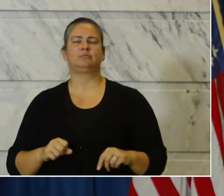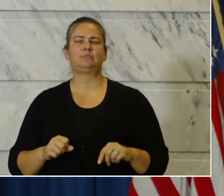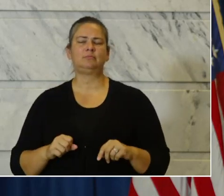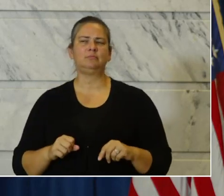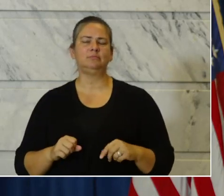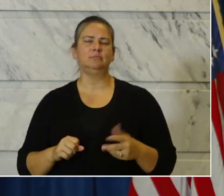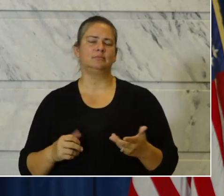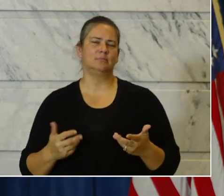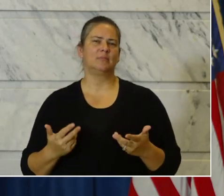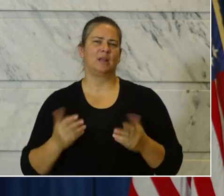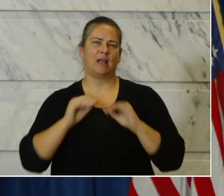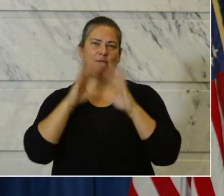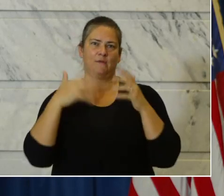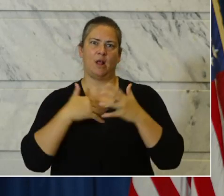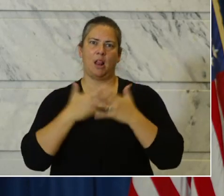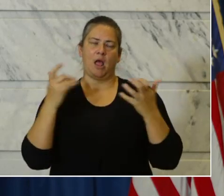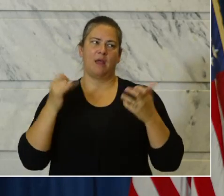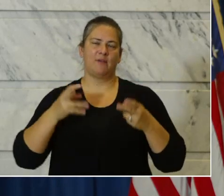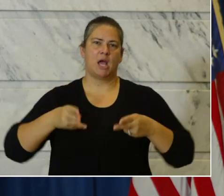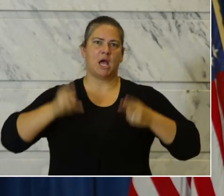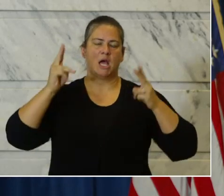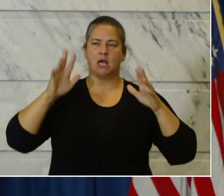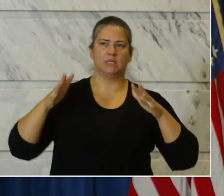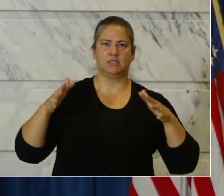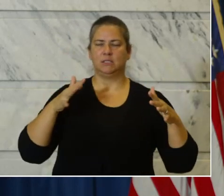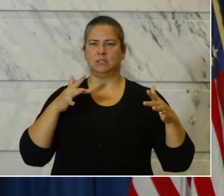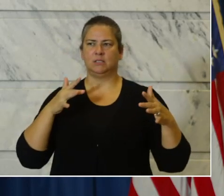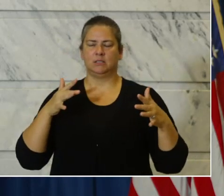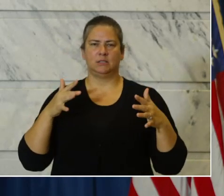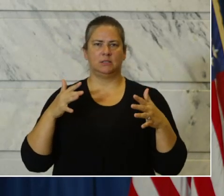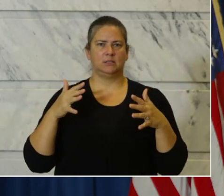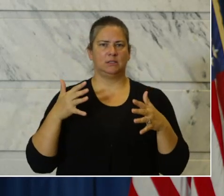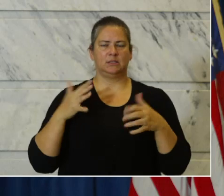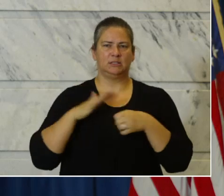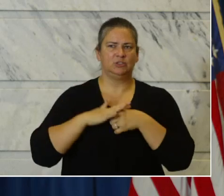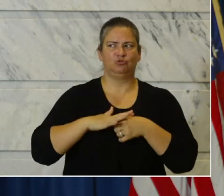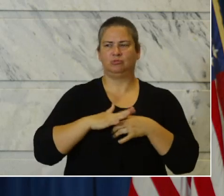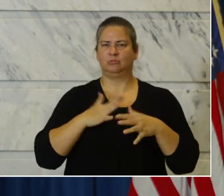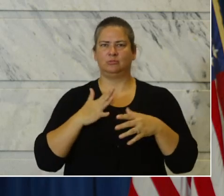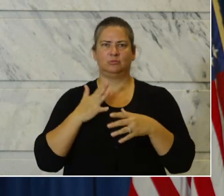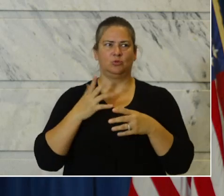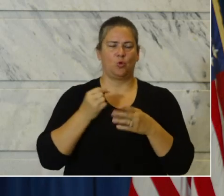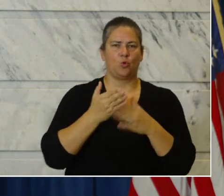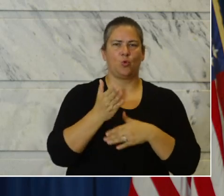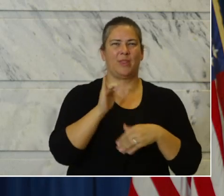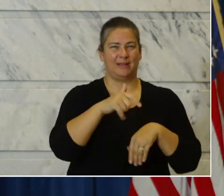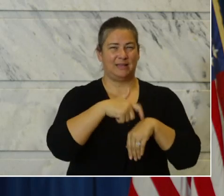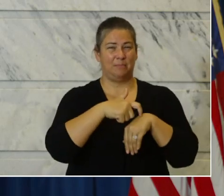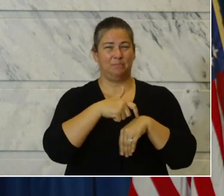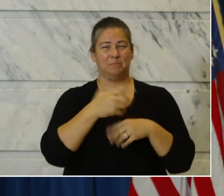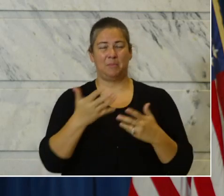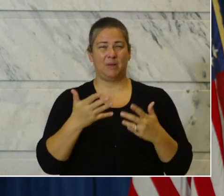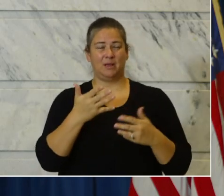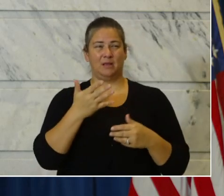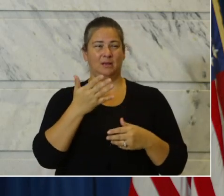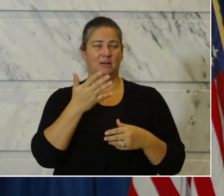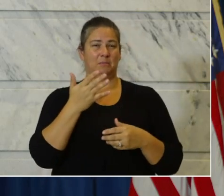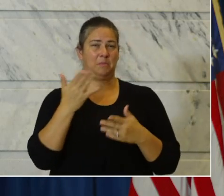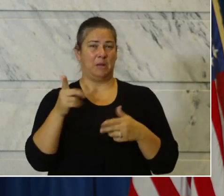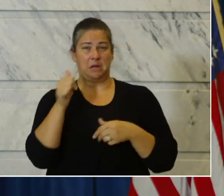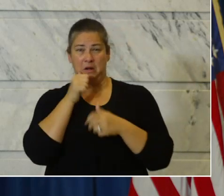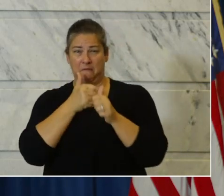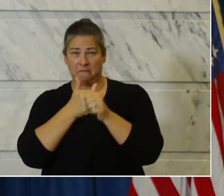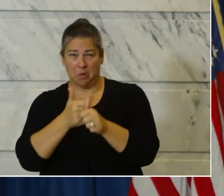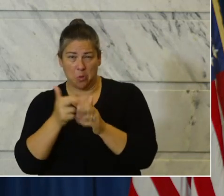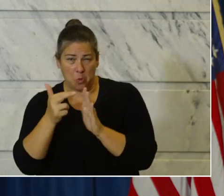there are obviously a lot of heightened tensions when going through this, but when you realize that either a rule hasn't been followed